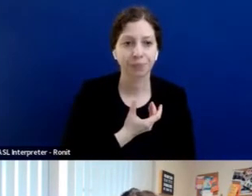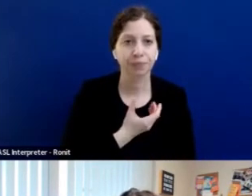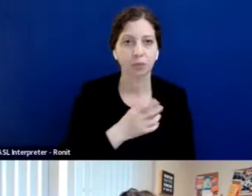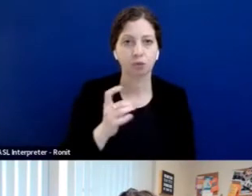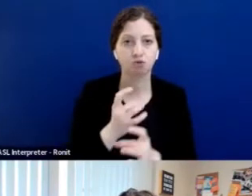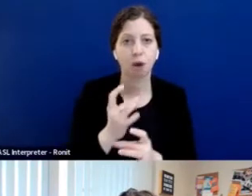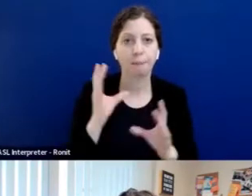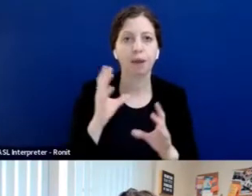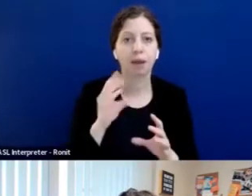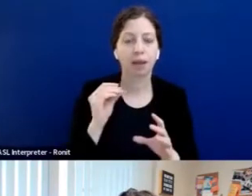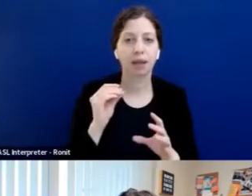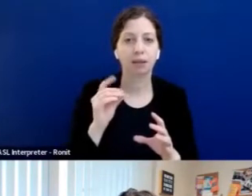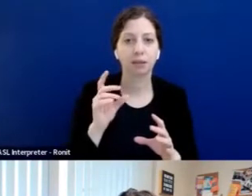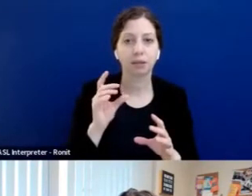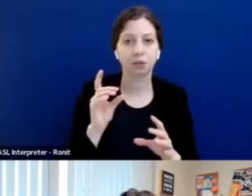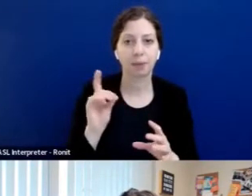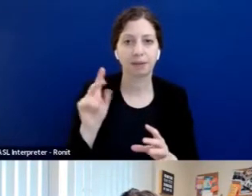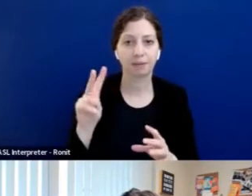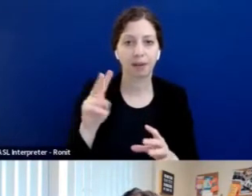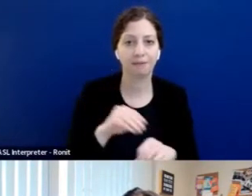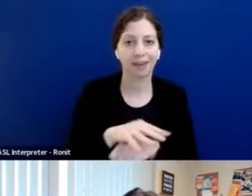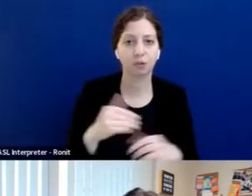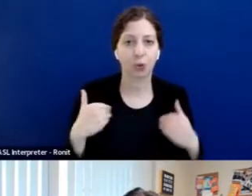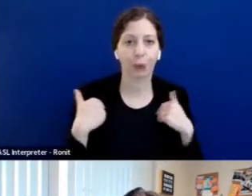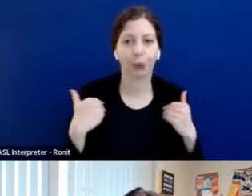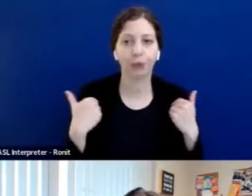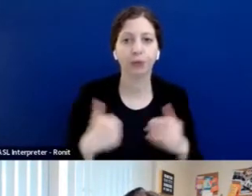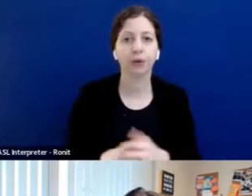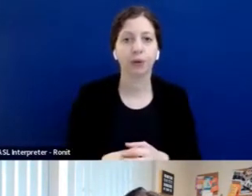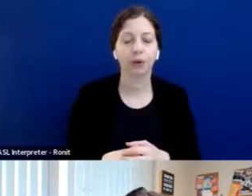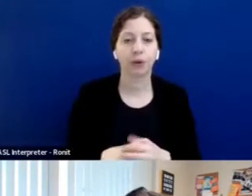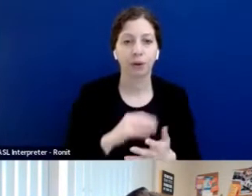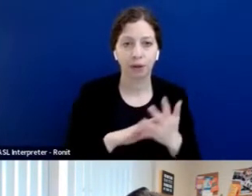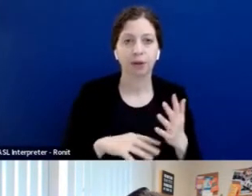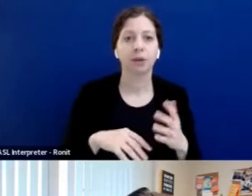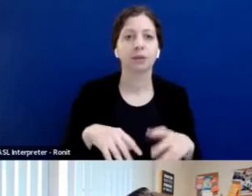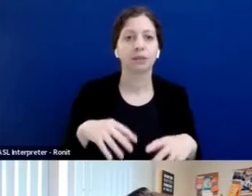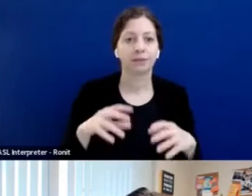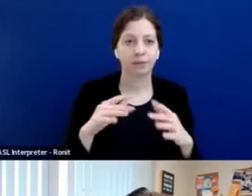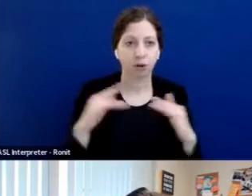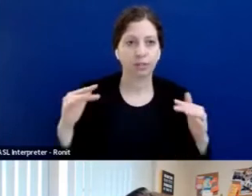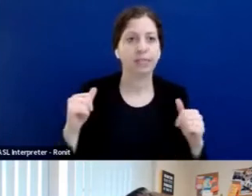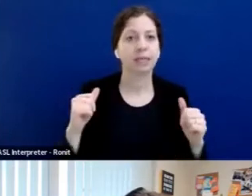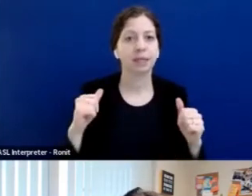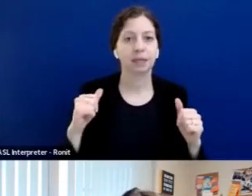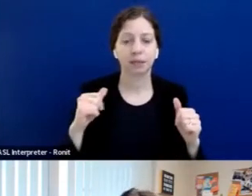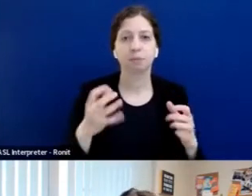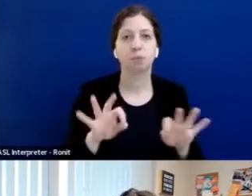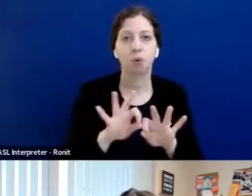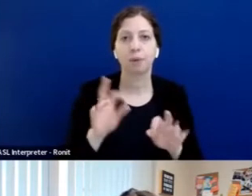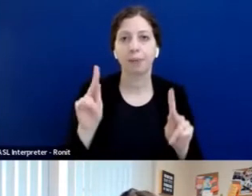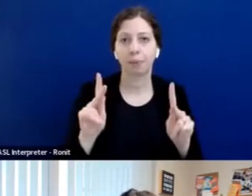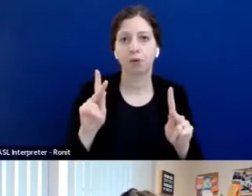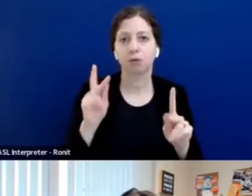violence affects youth. We actually have a copy talking about representation and diversity. We think it's very, very important that people be reflected. So